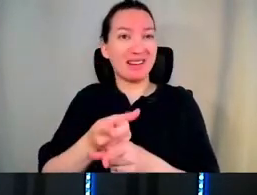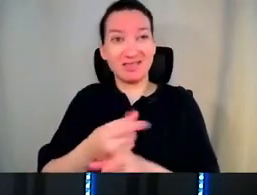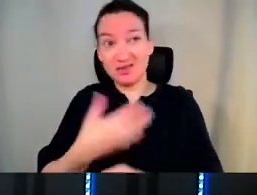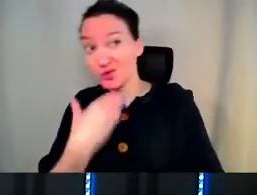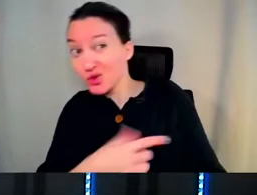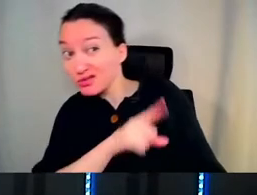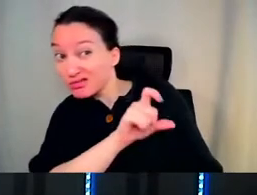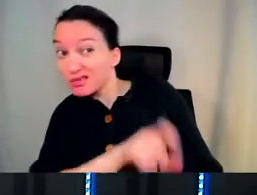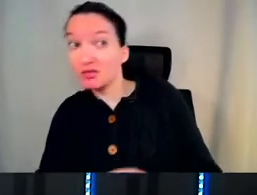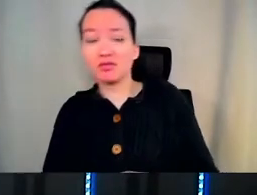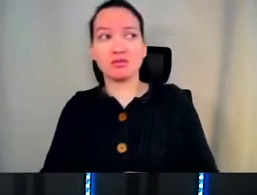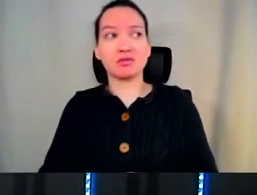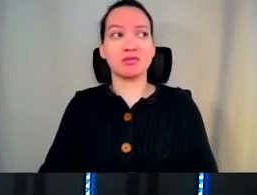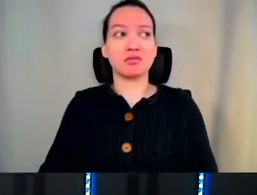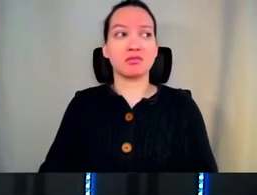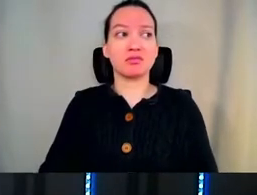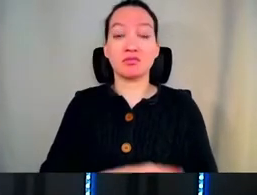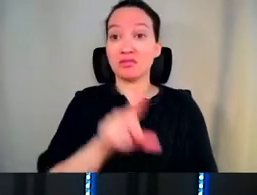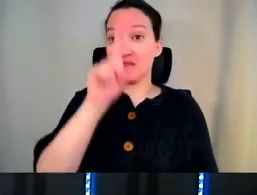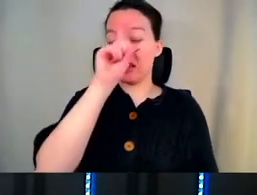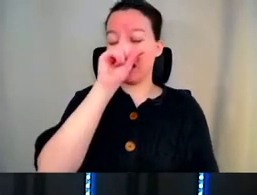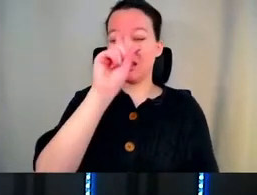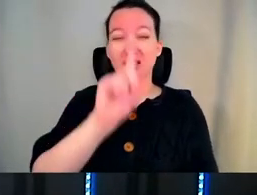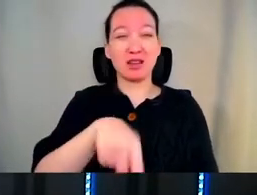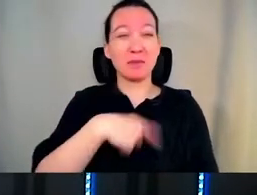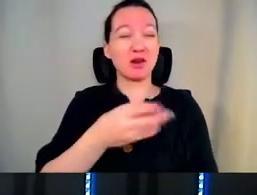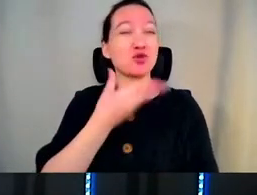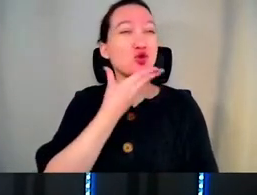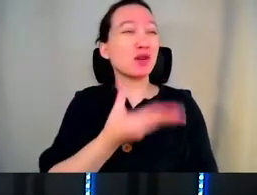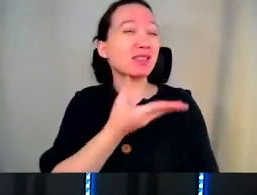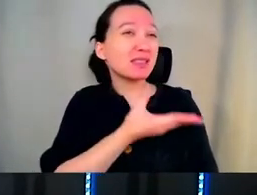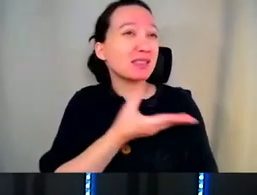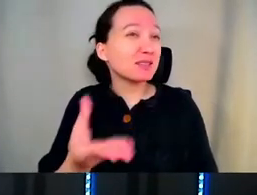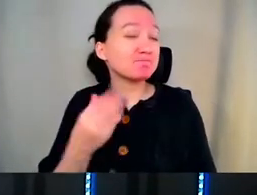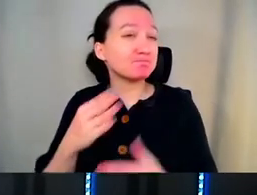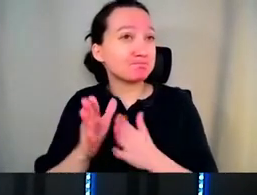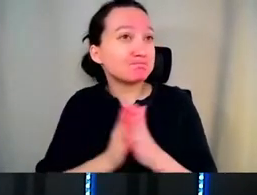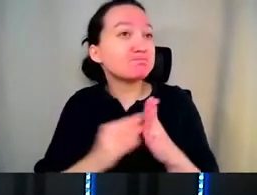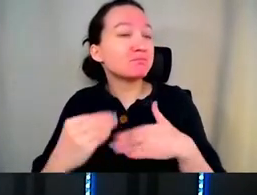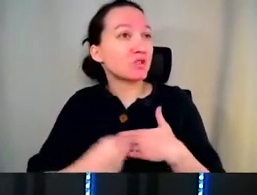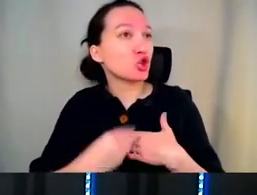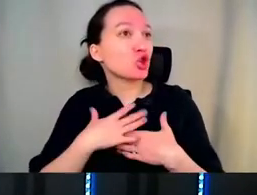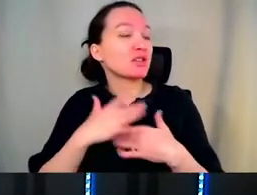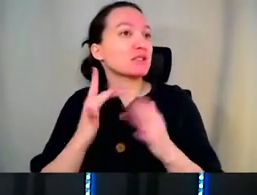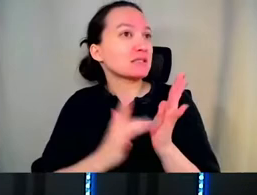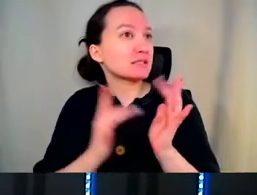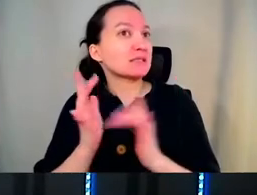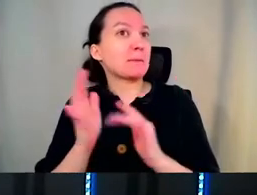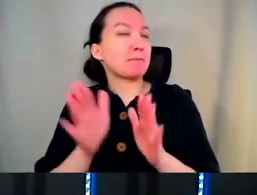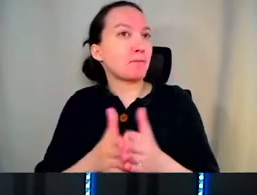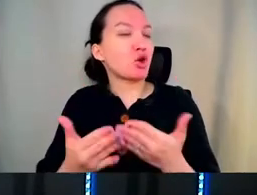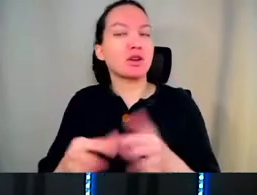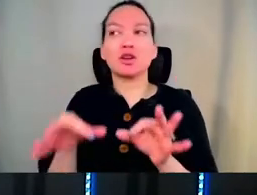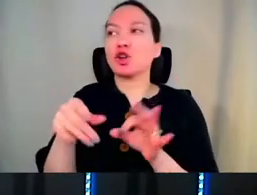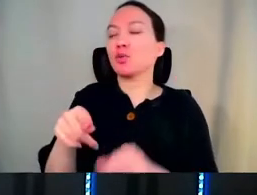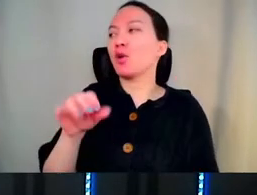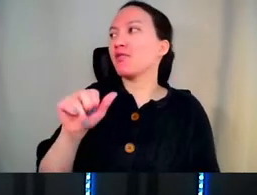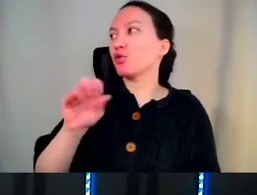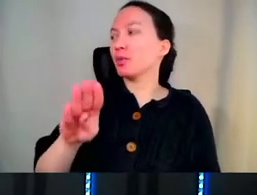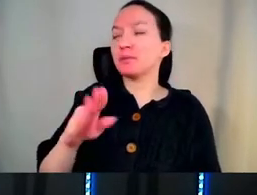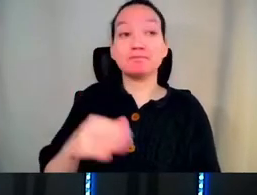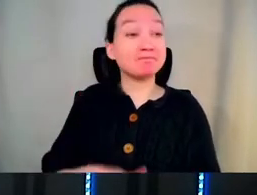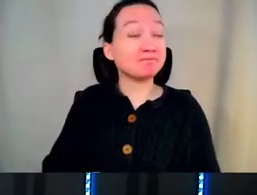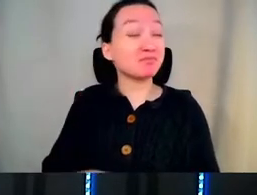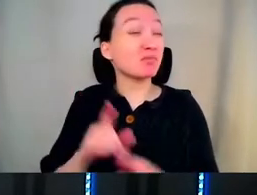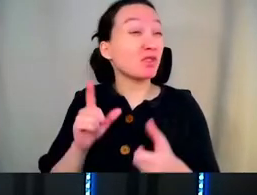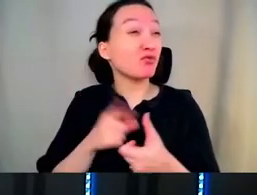good? Think about good things. That's the encouragement from Scripture and from Proverbs that we do. So the